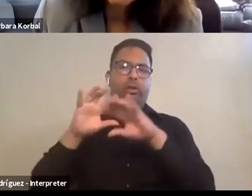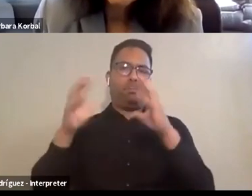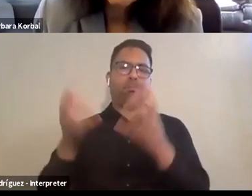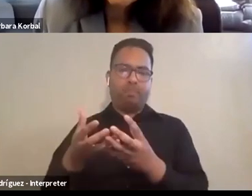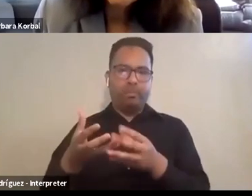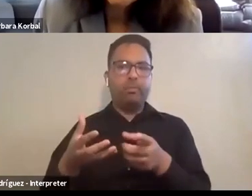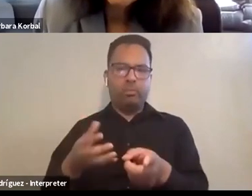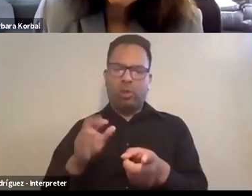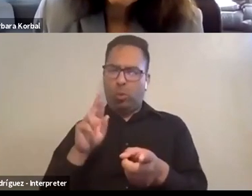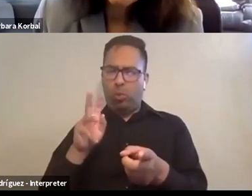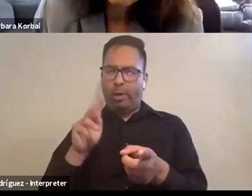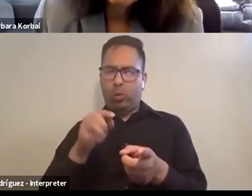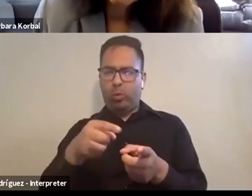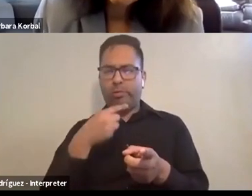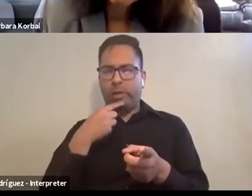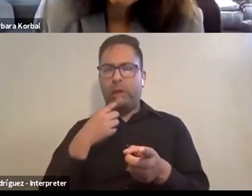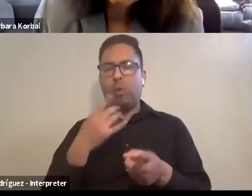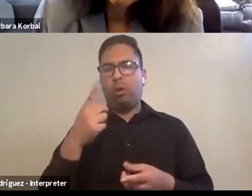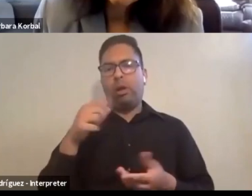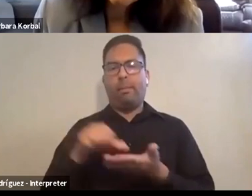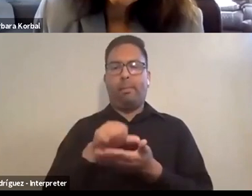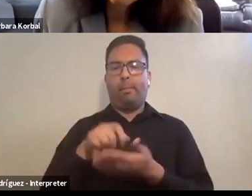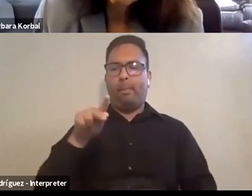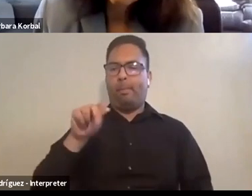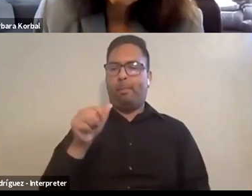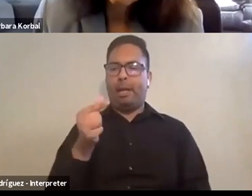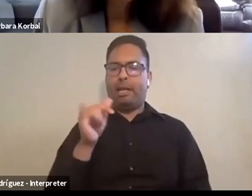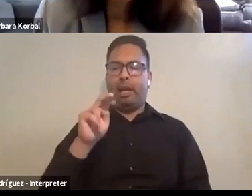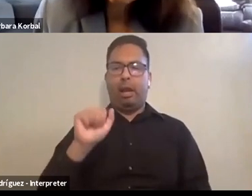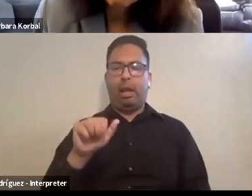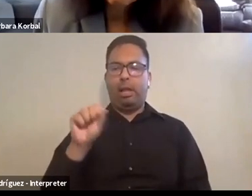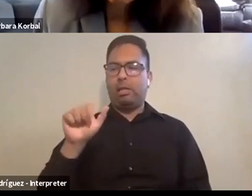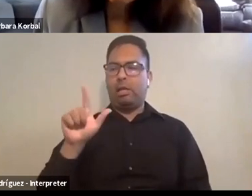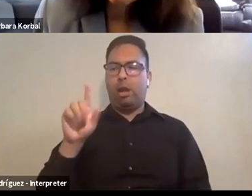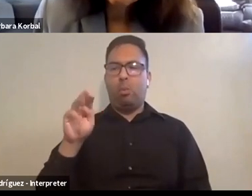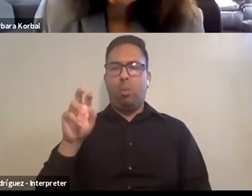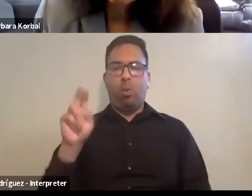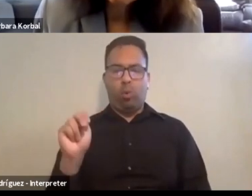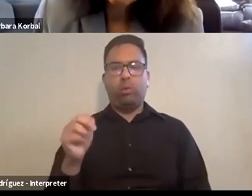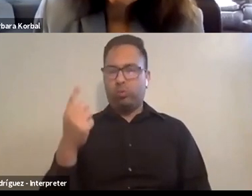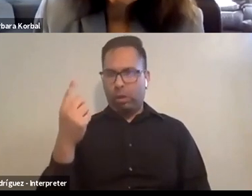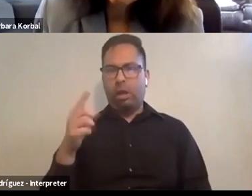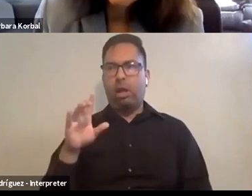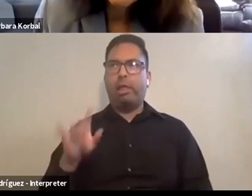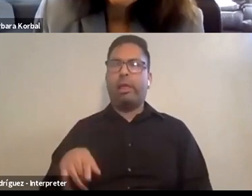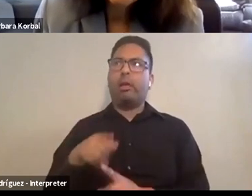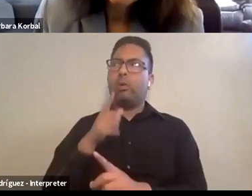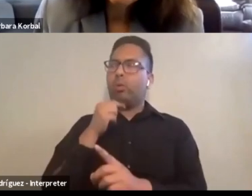I can think of Página Salmón is one of them, that is run by